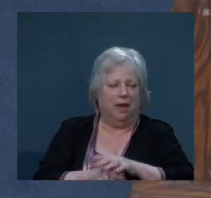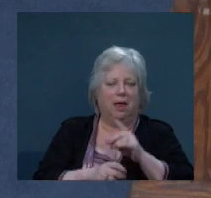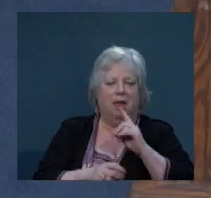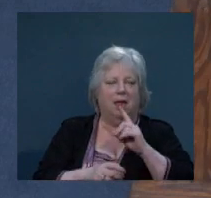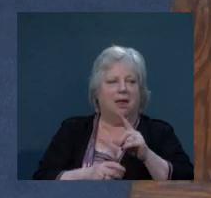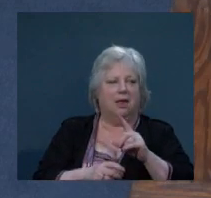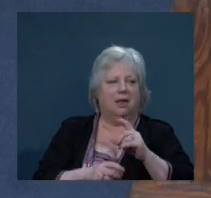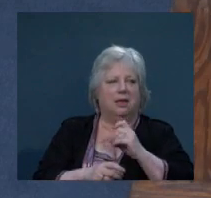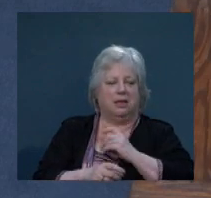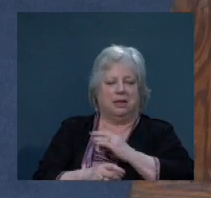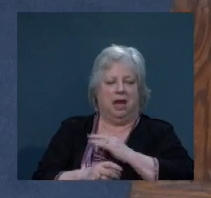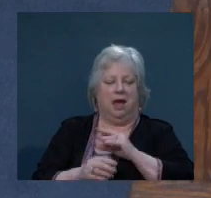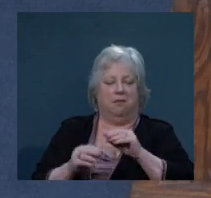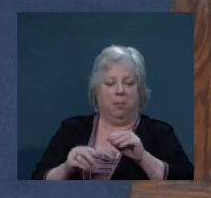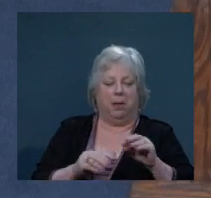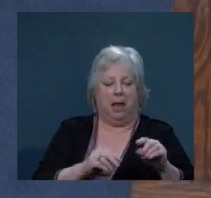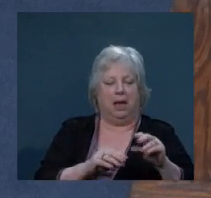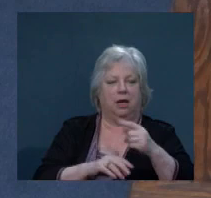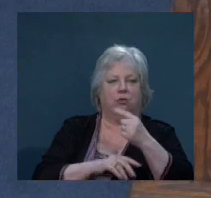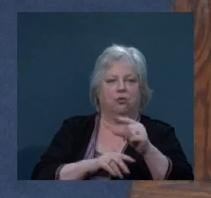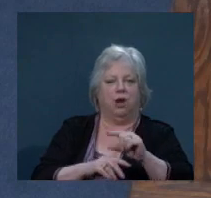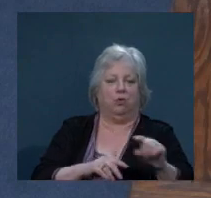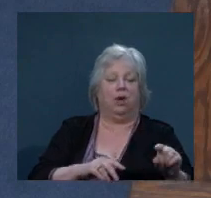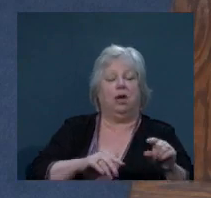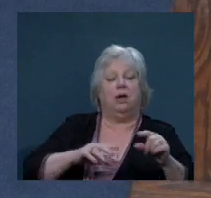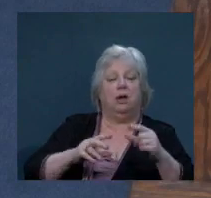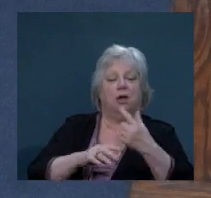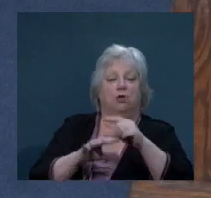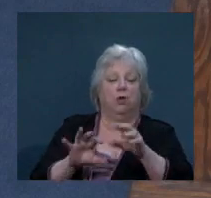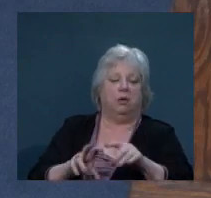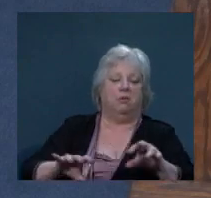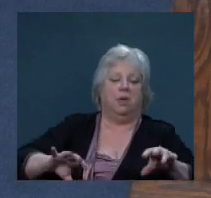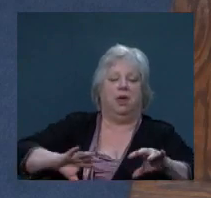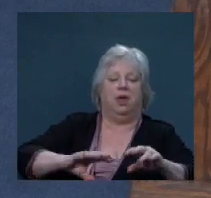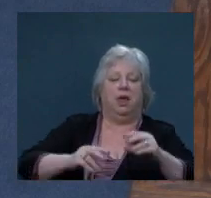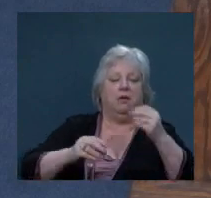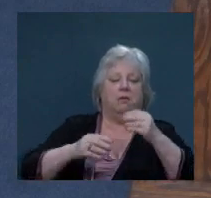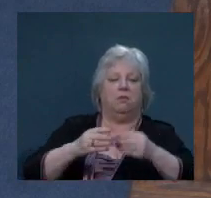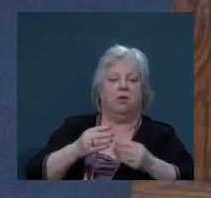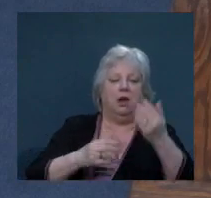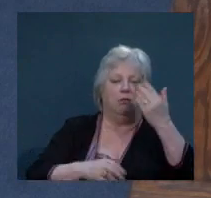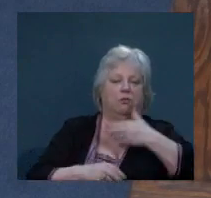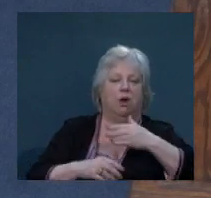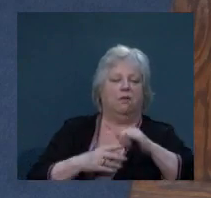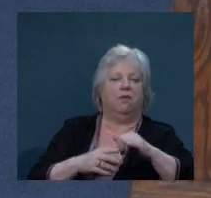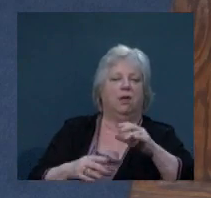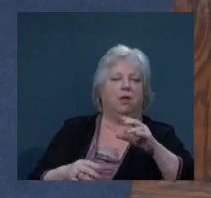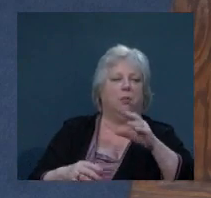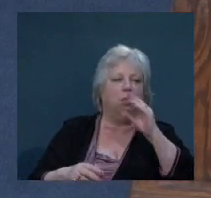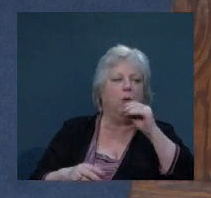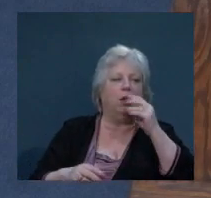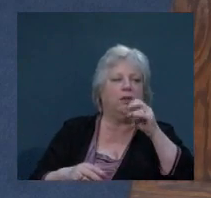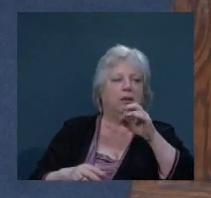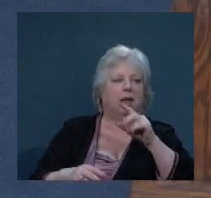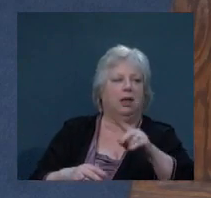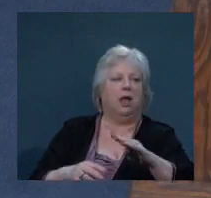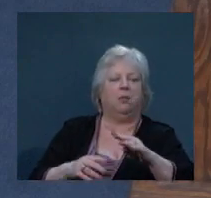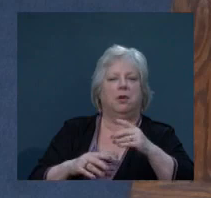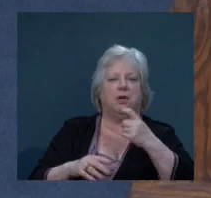Boys and Girls Club just before Mother's Day last year, and that being a bus stop, people